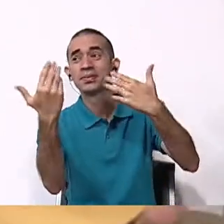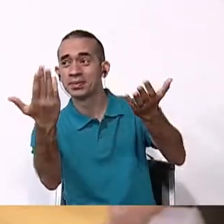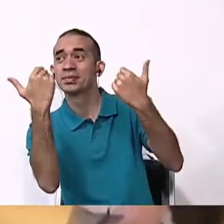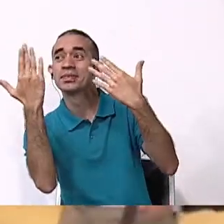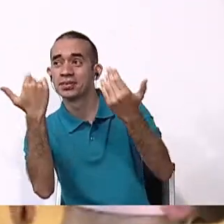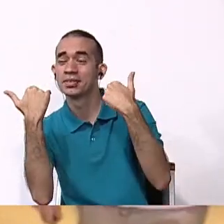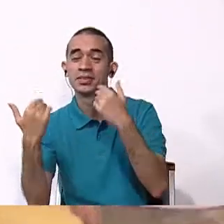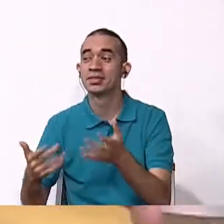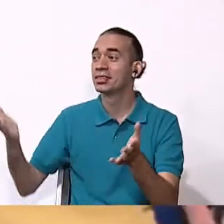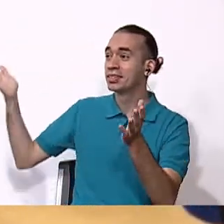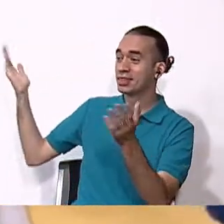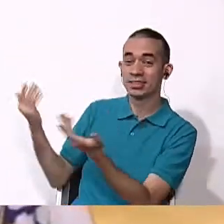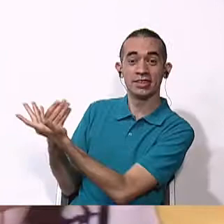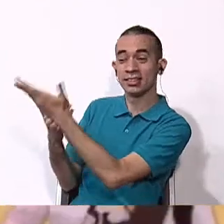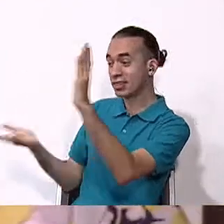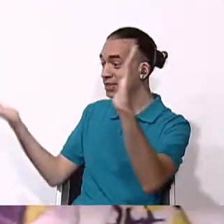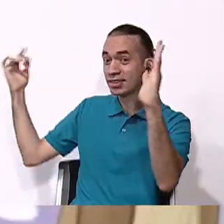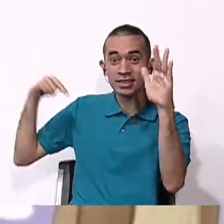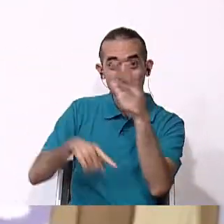Please come in.